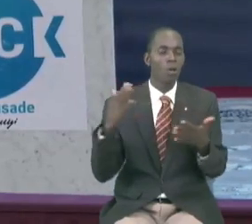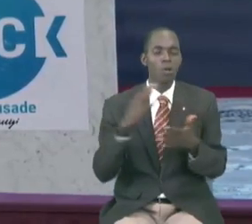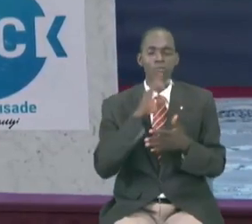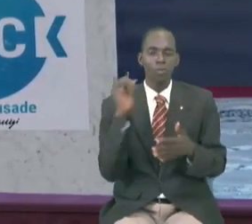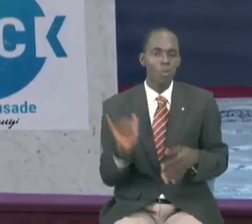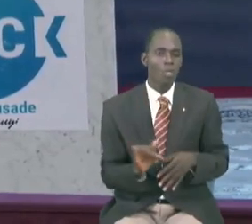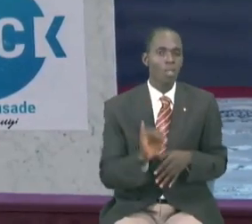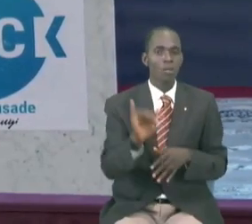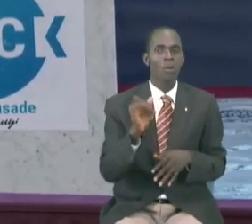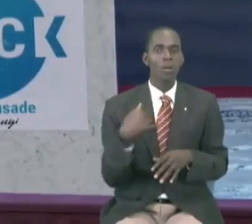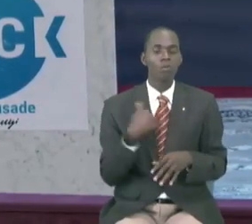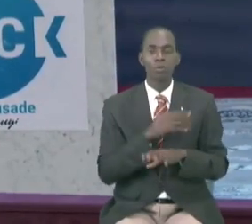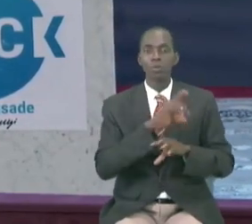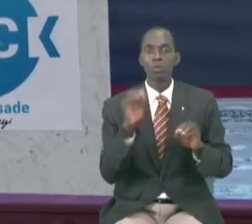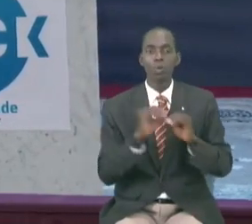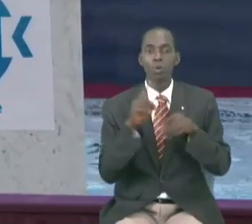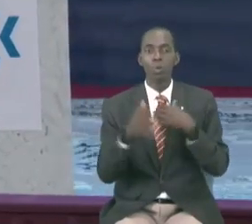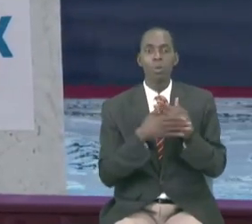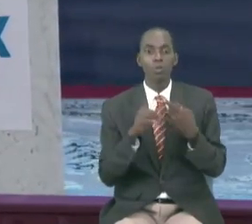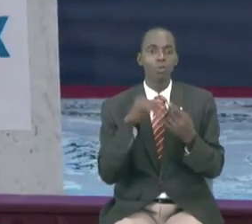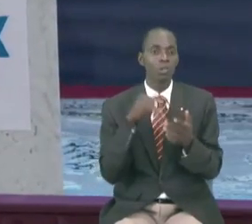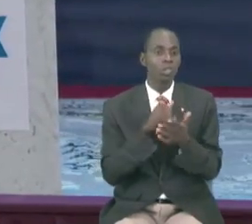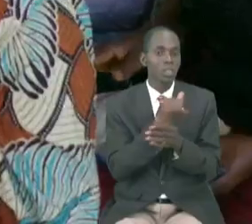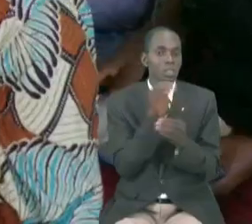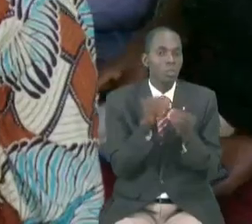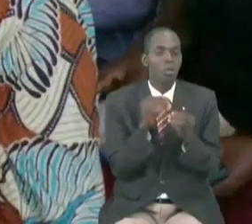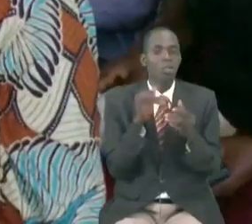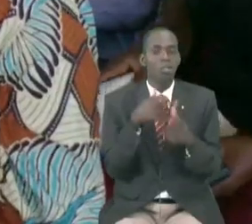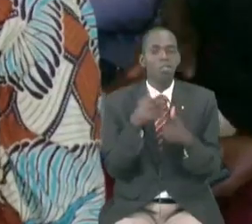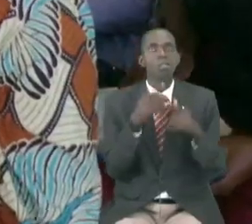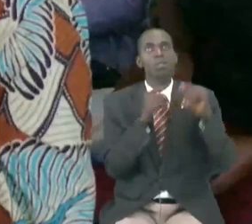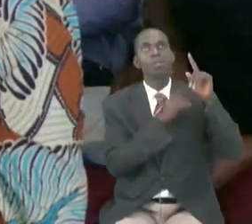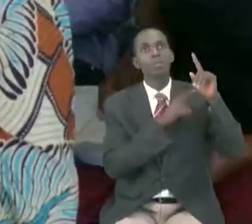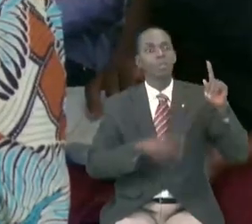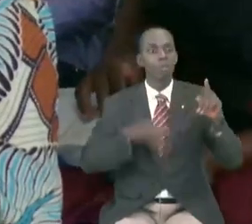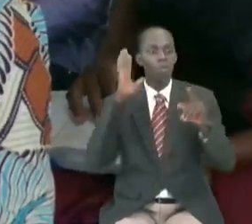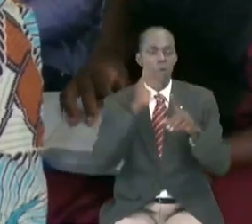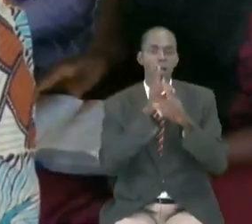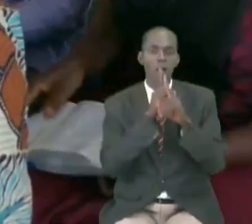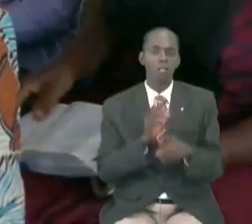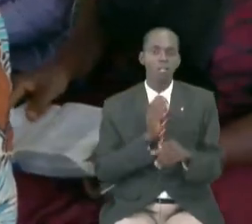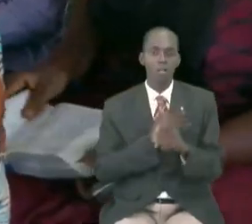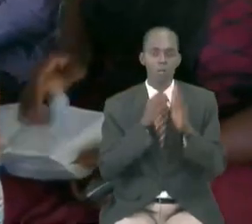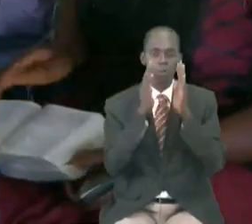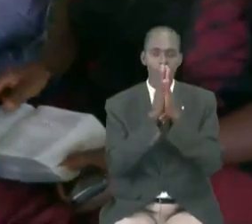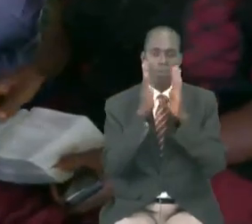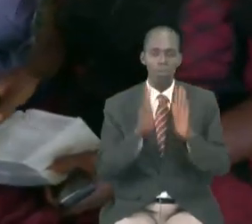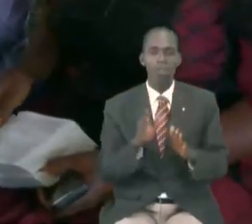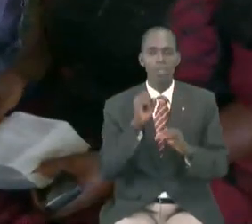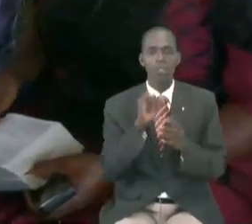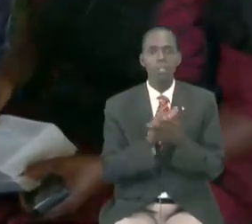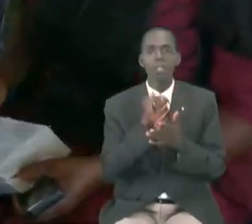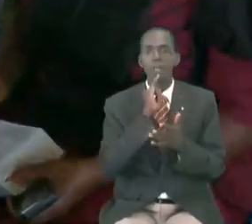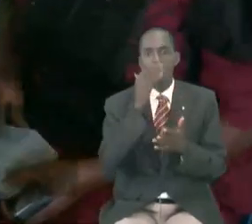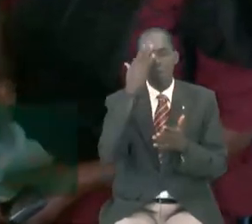it says in James chapter 5, reading from verse 13, is any among you